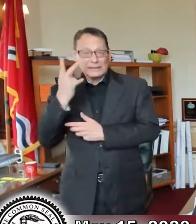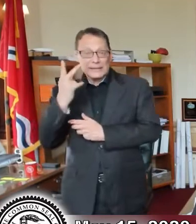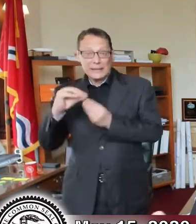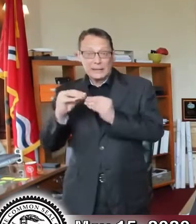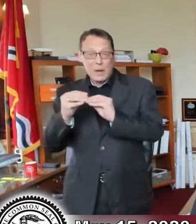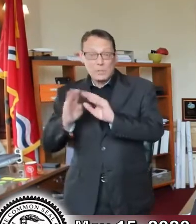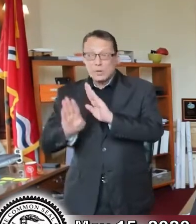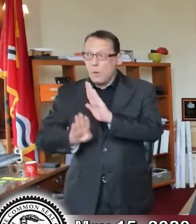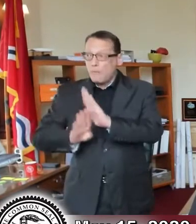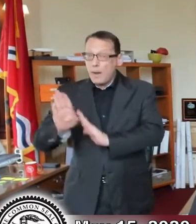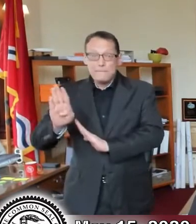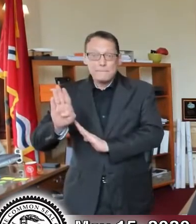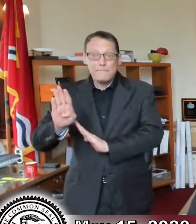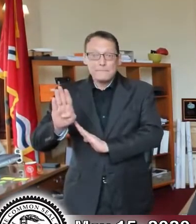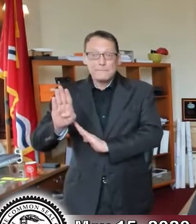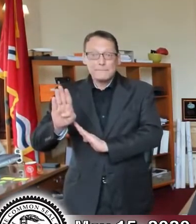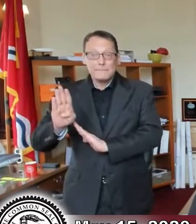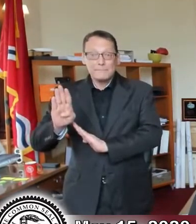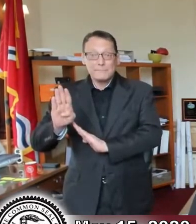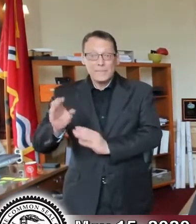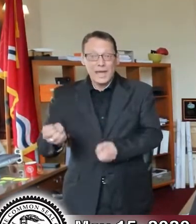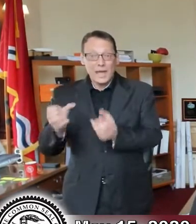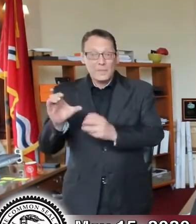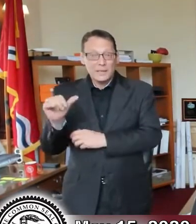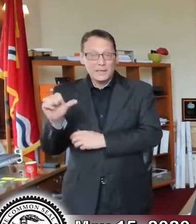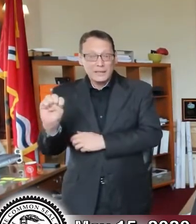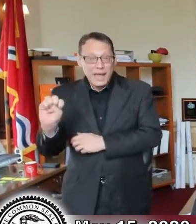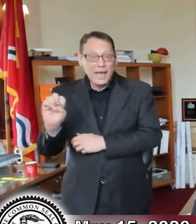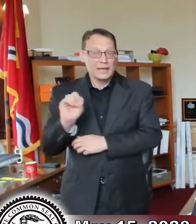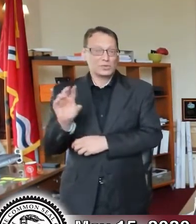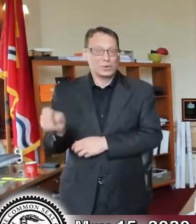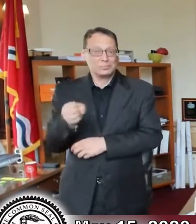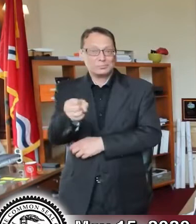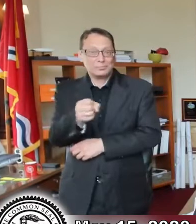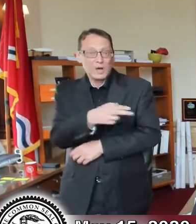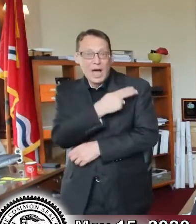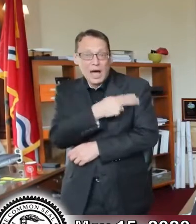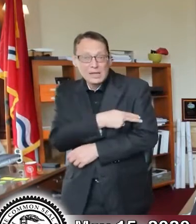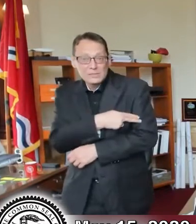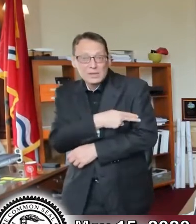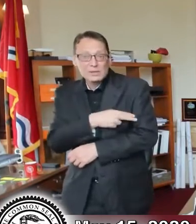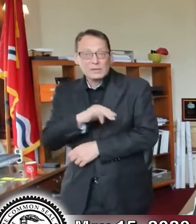spike in number of cases or hospitalizations and